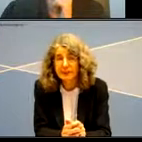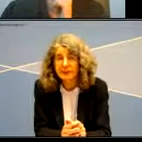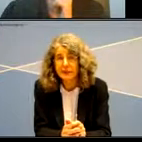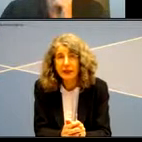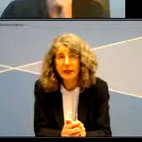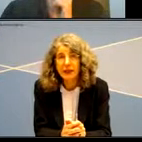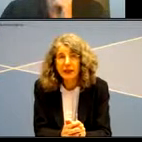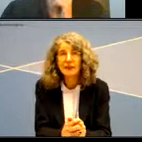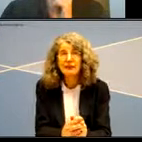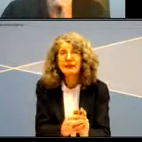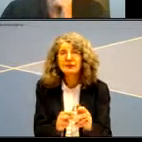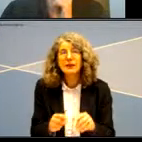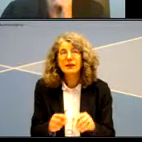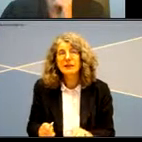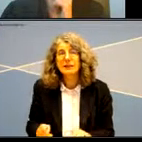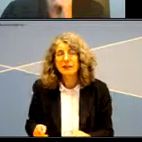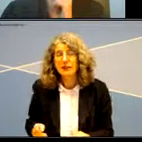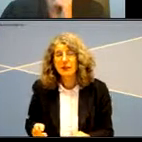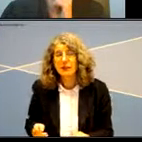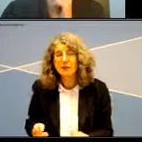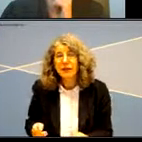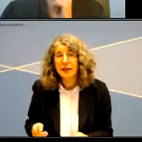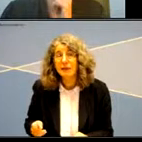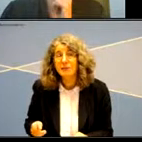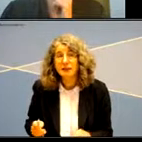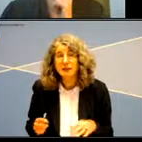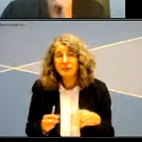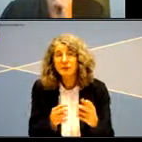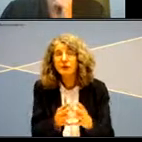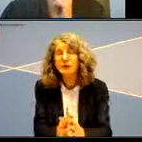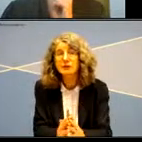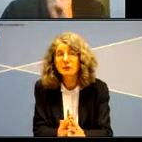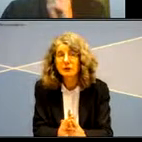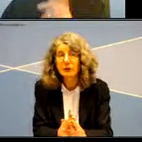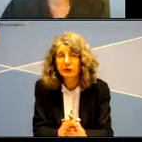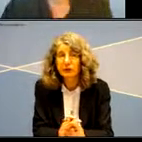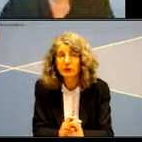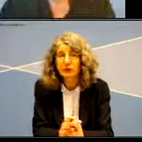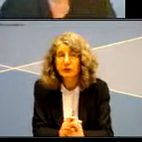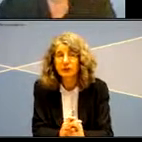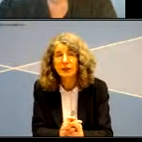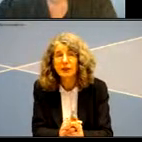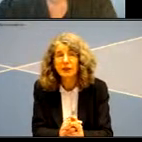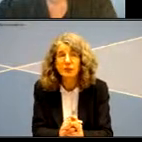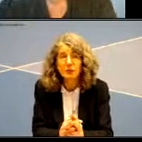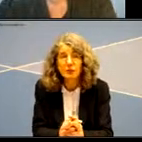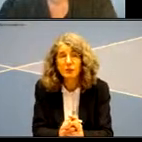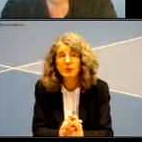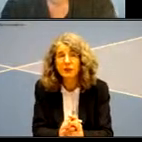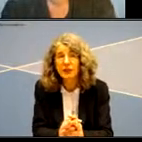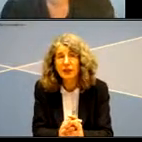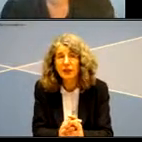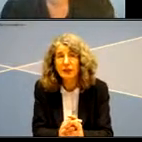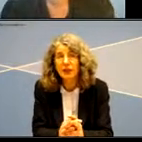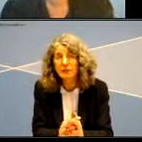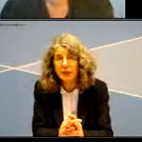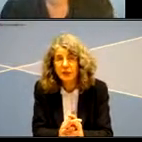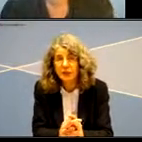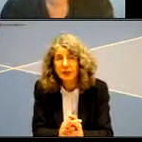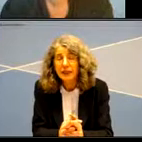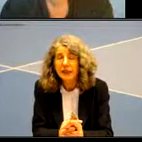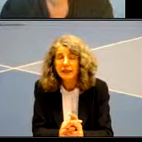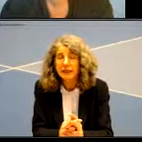sense. These are the main principles of the 2030 vision from CEER and